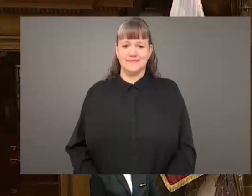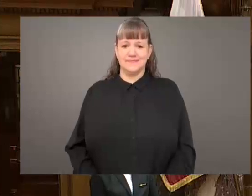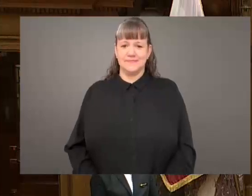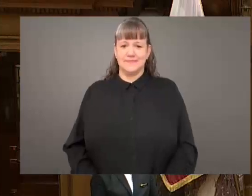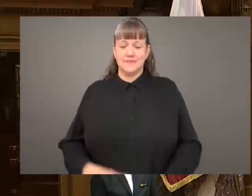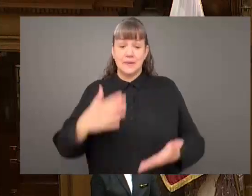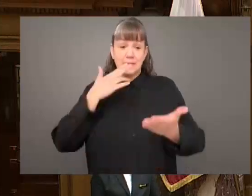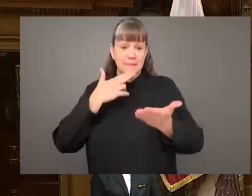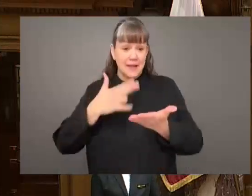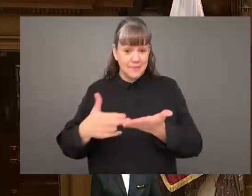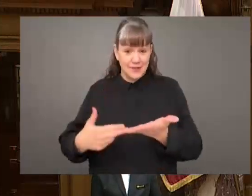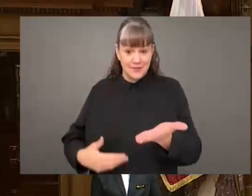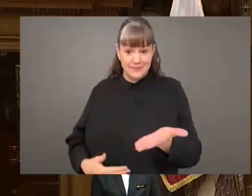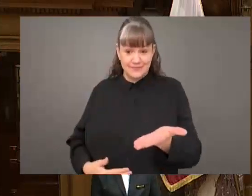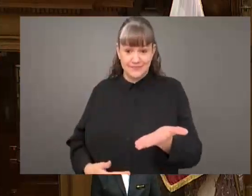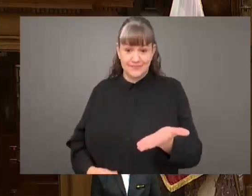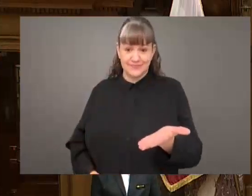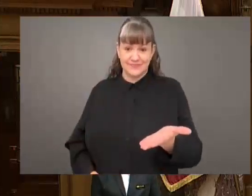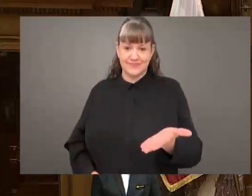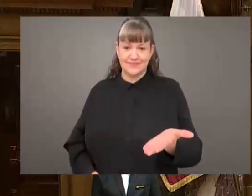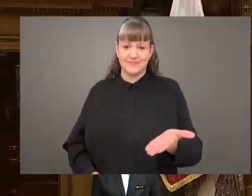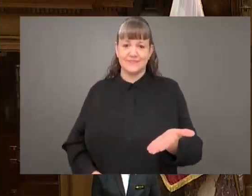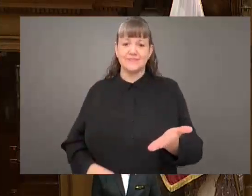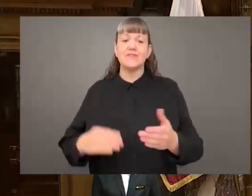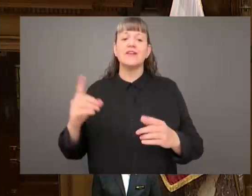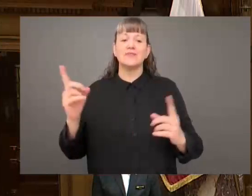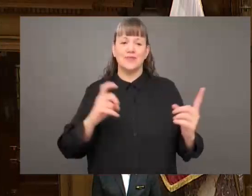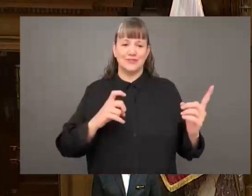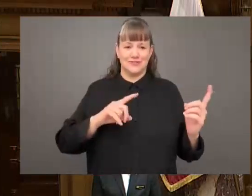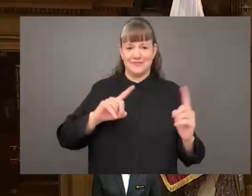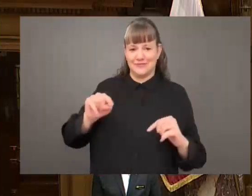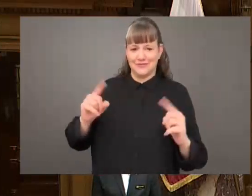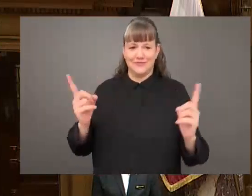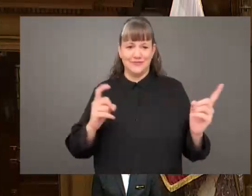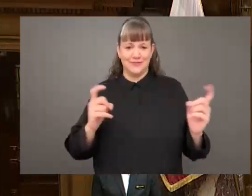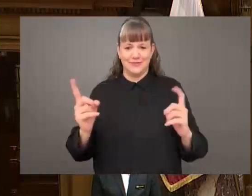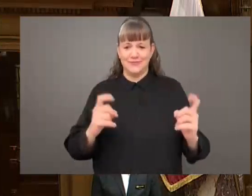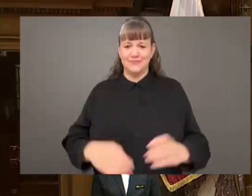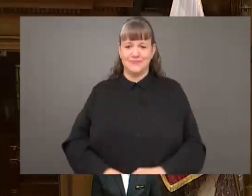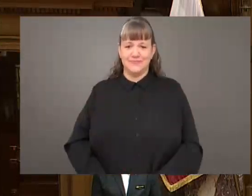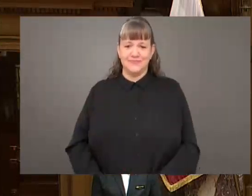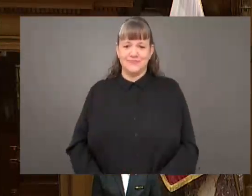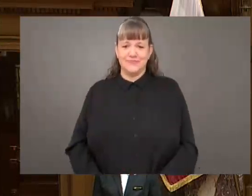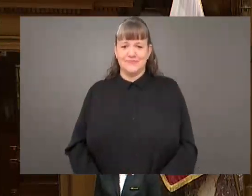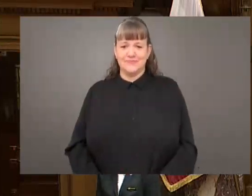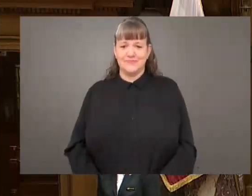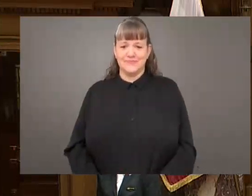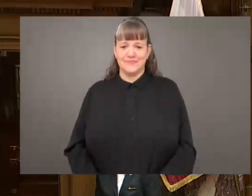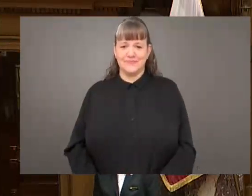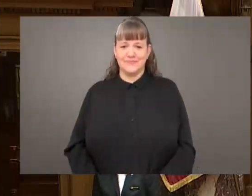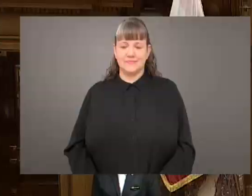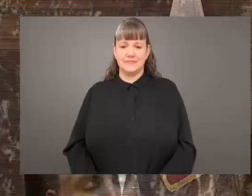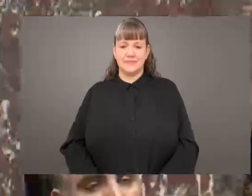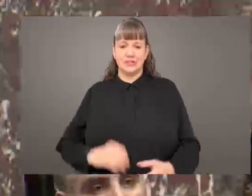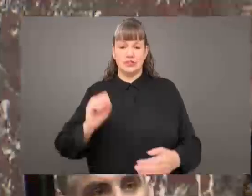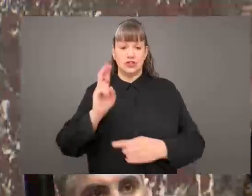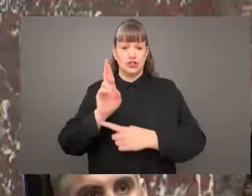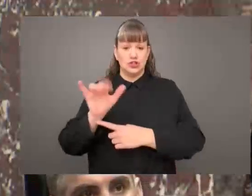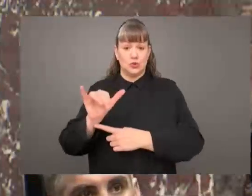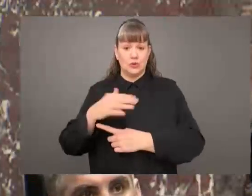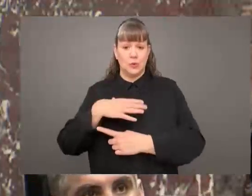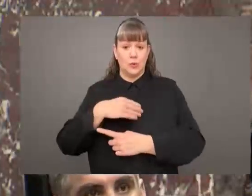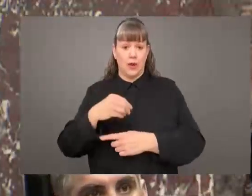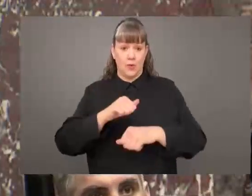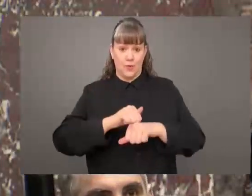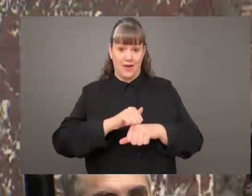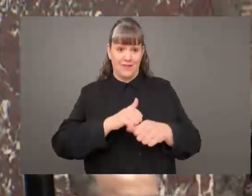Oral questions by members. Member for Surrey White Rock. Thank you, Mr. Speaker. Mr. Speaker, will the Minister